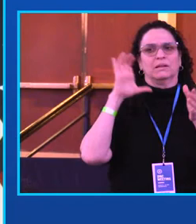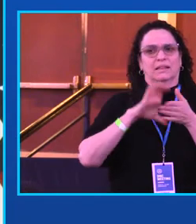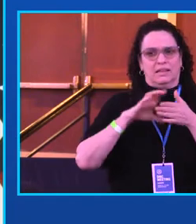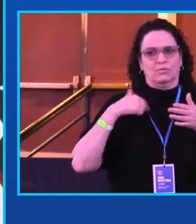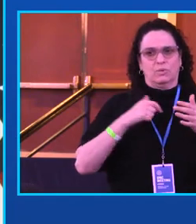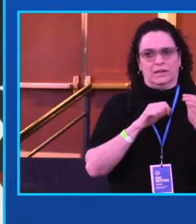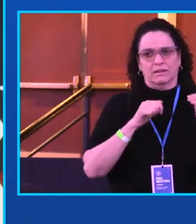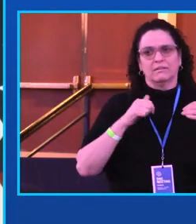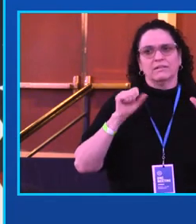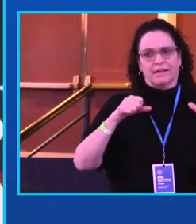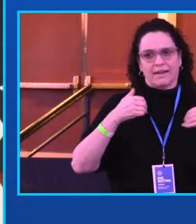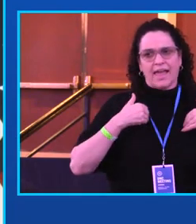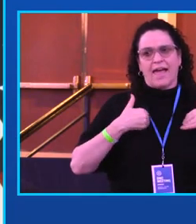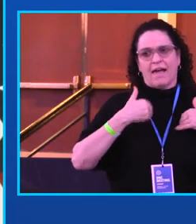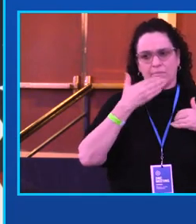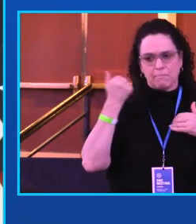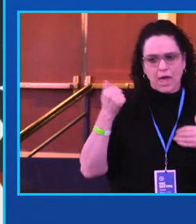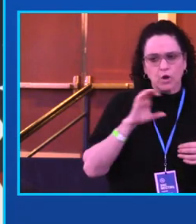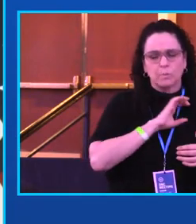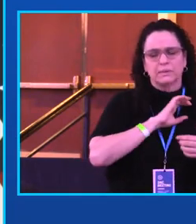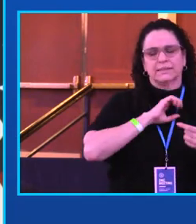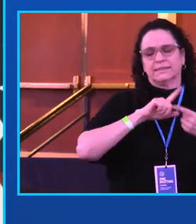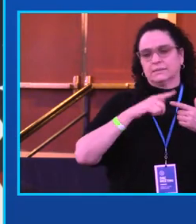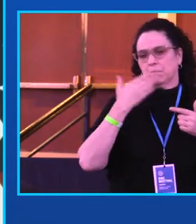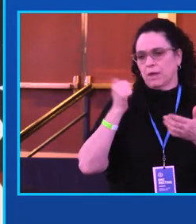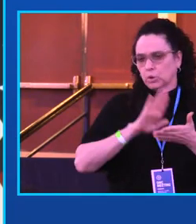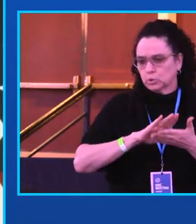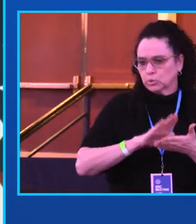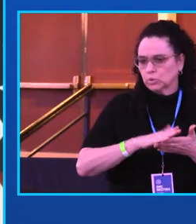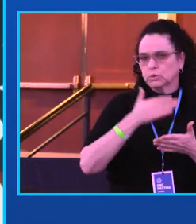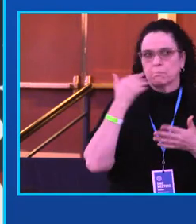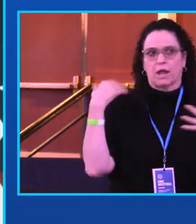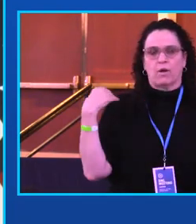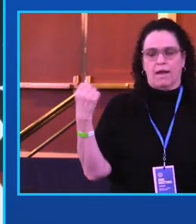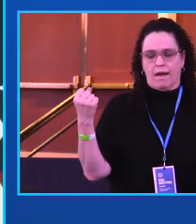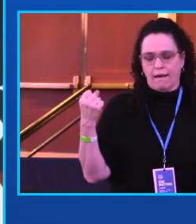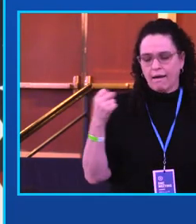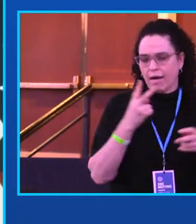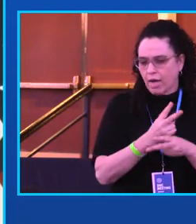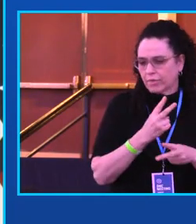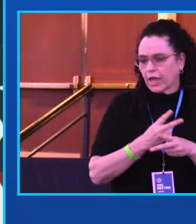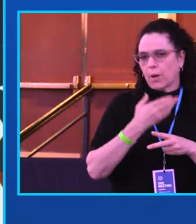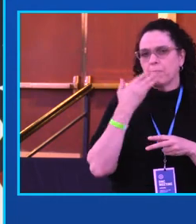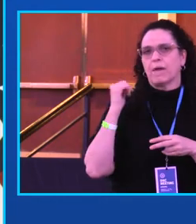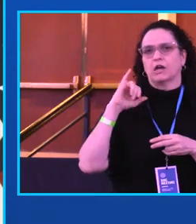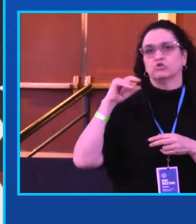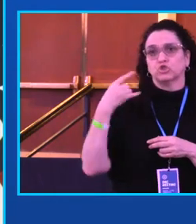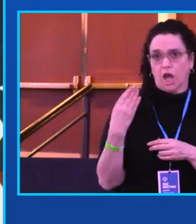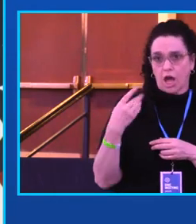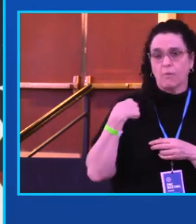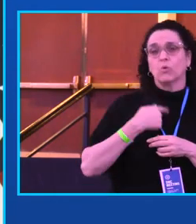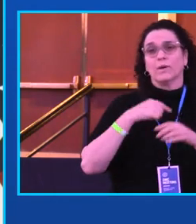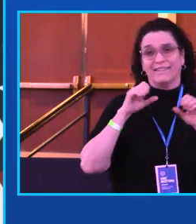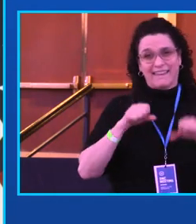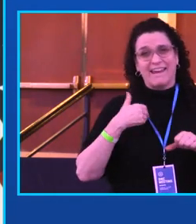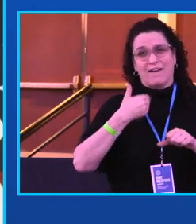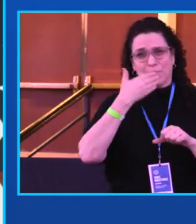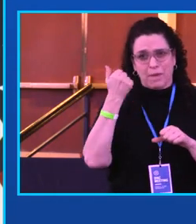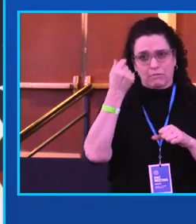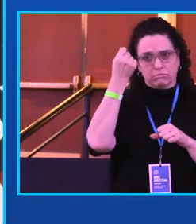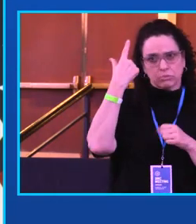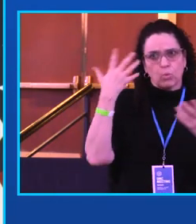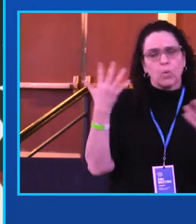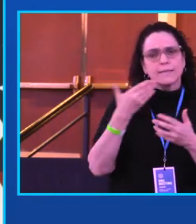better policing, better schools, better health care, better jobs, a better understanding of what it is best about